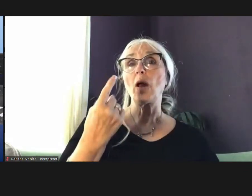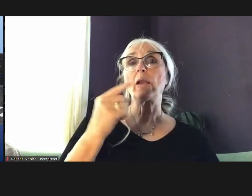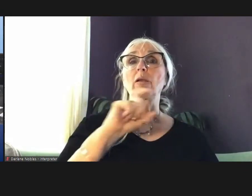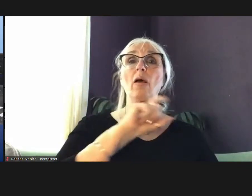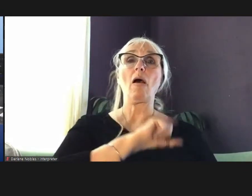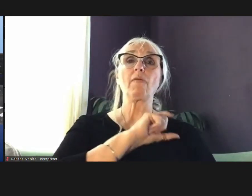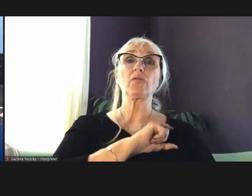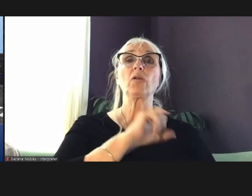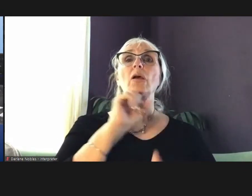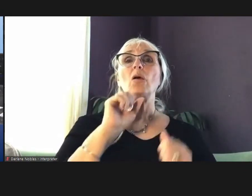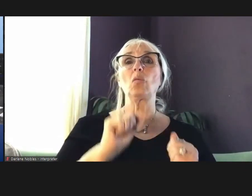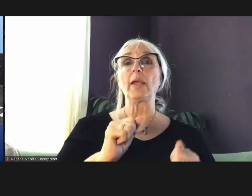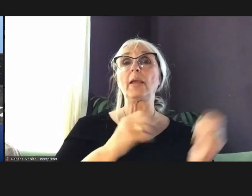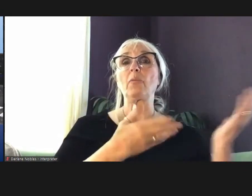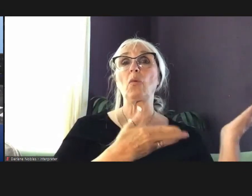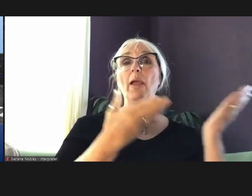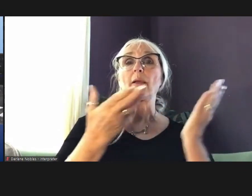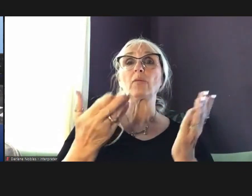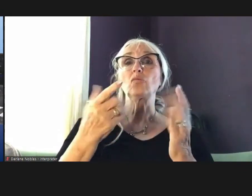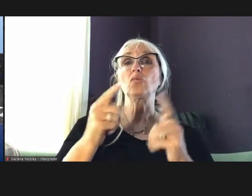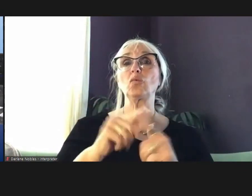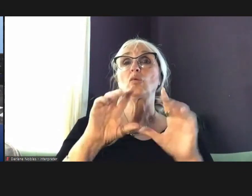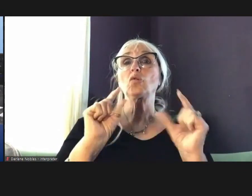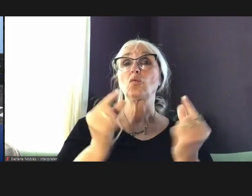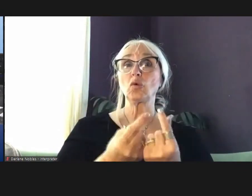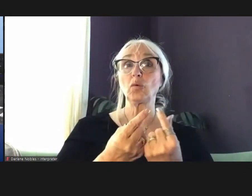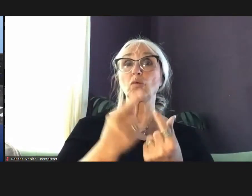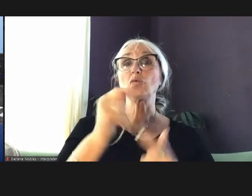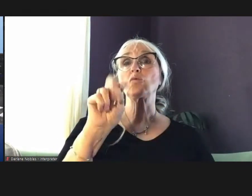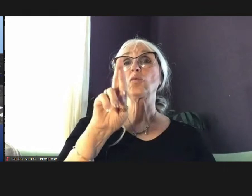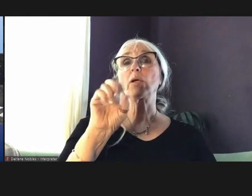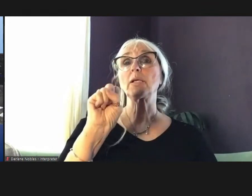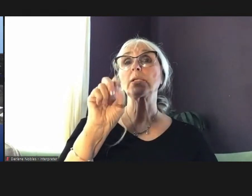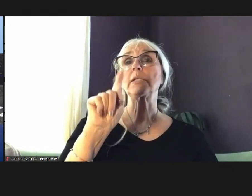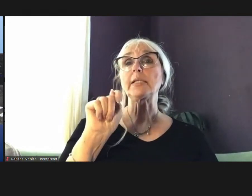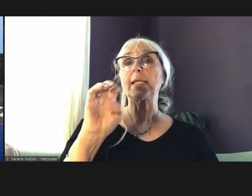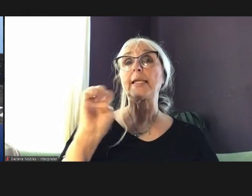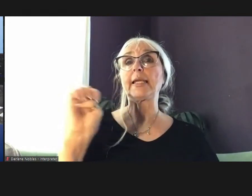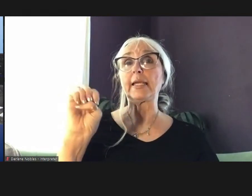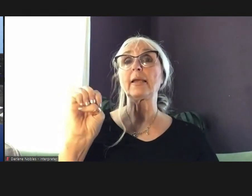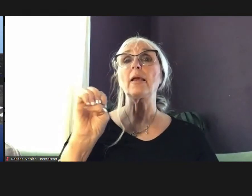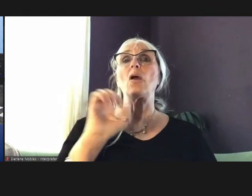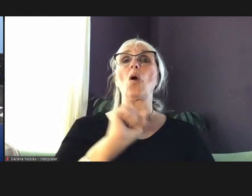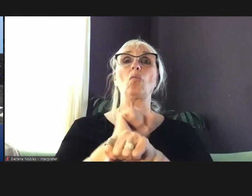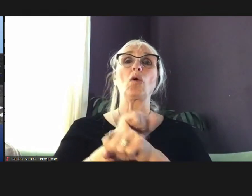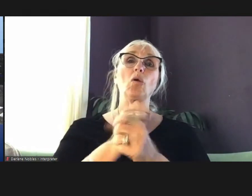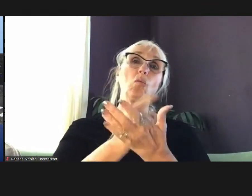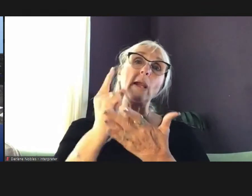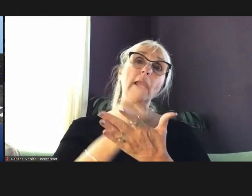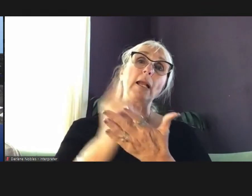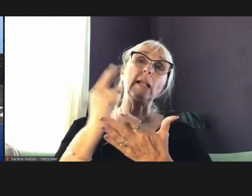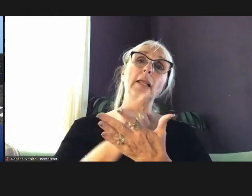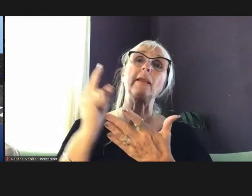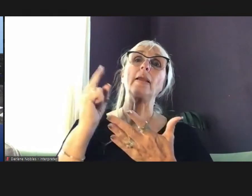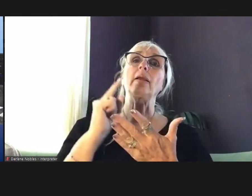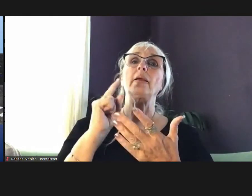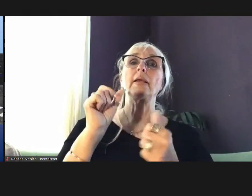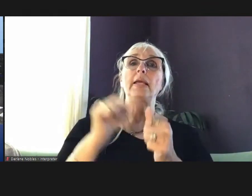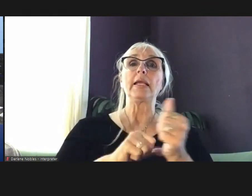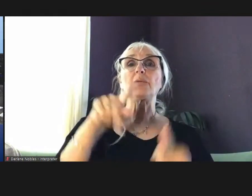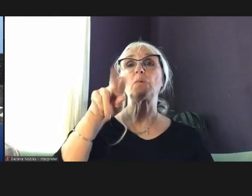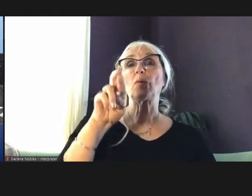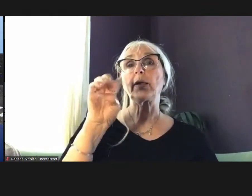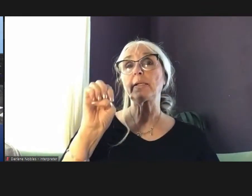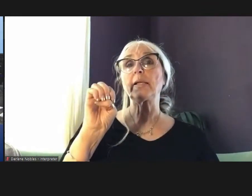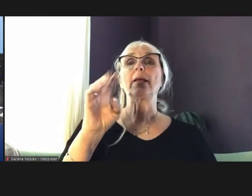him out with a group of trustees and rotate weekly to each precinct. That way there's a schedule and you'll know when they're